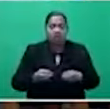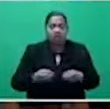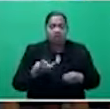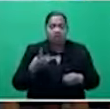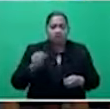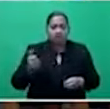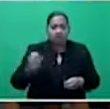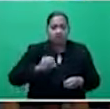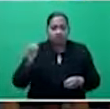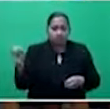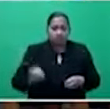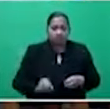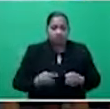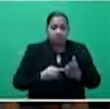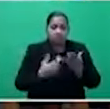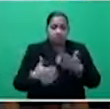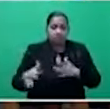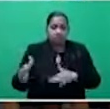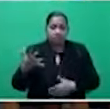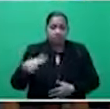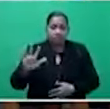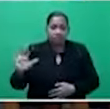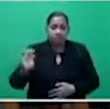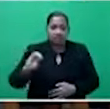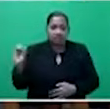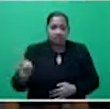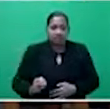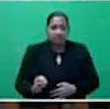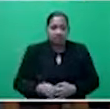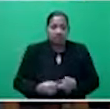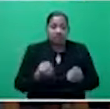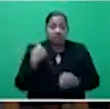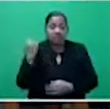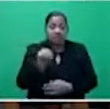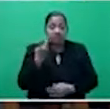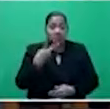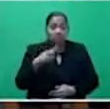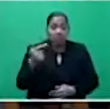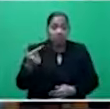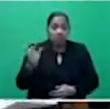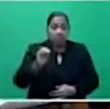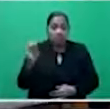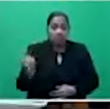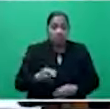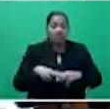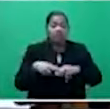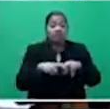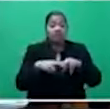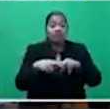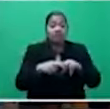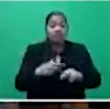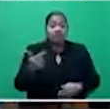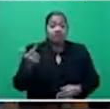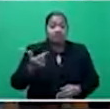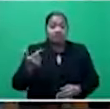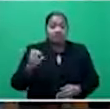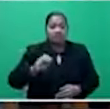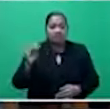36%. Tonga, 55%. Samoa, 27%. Fiji, 17%.